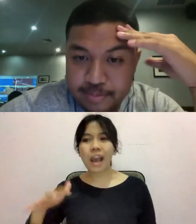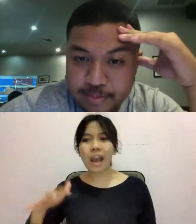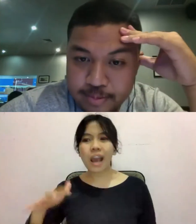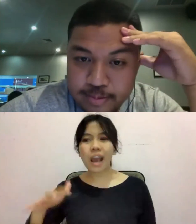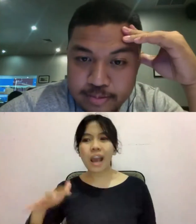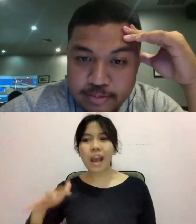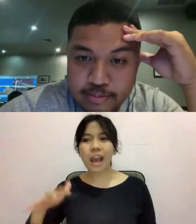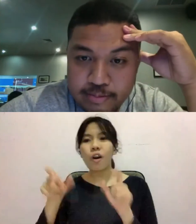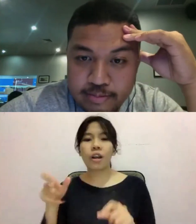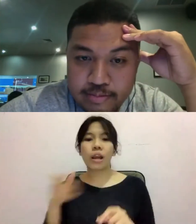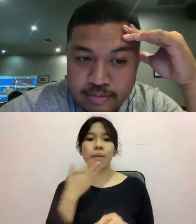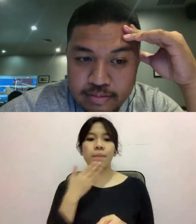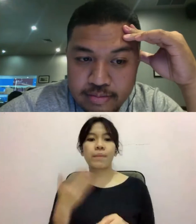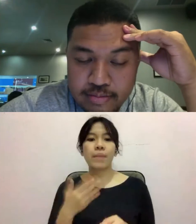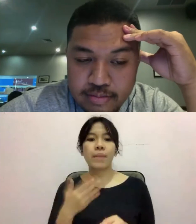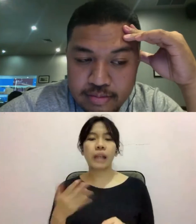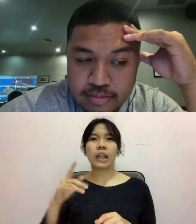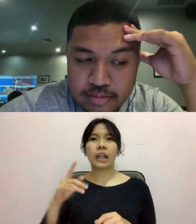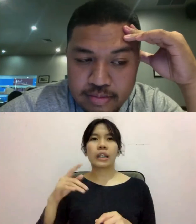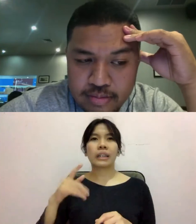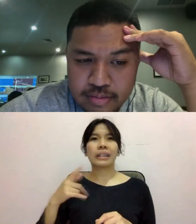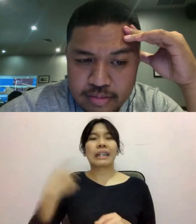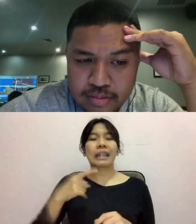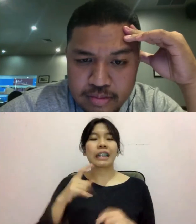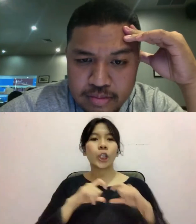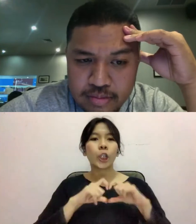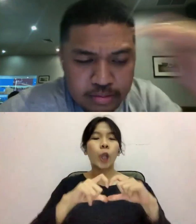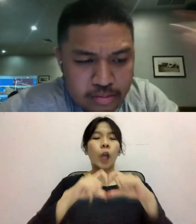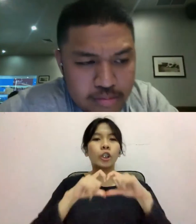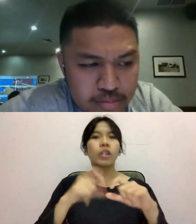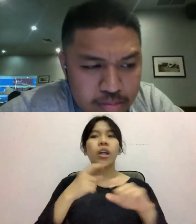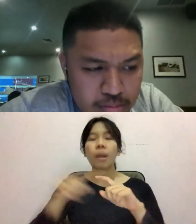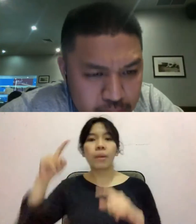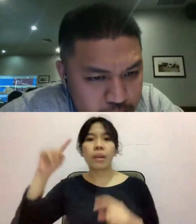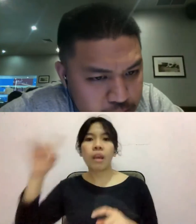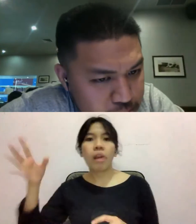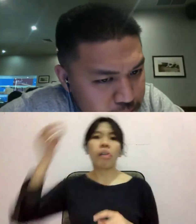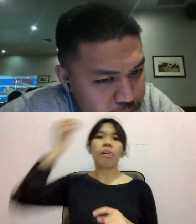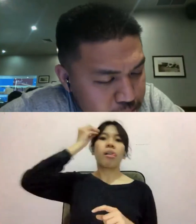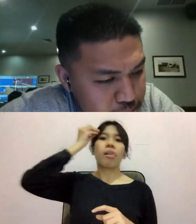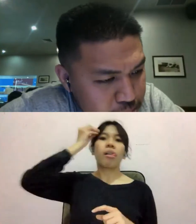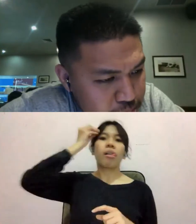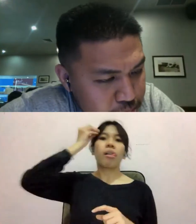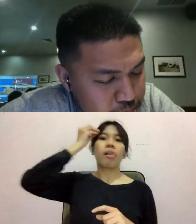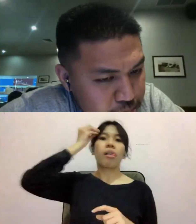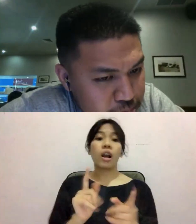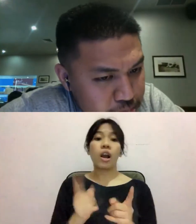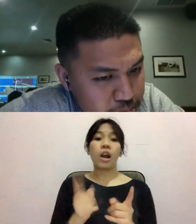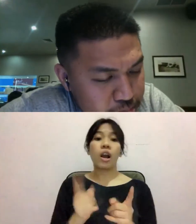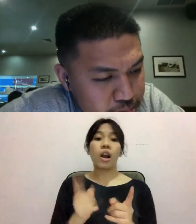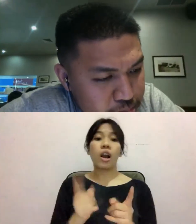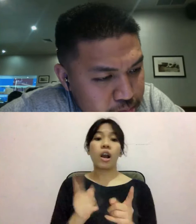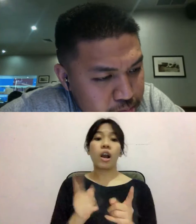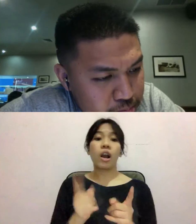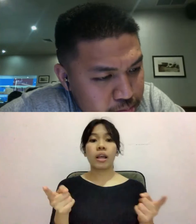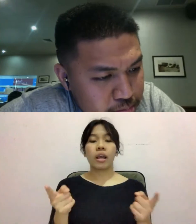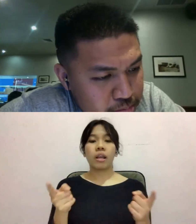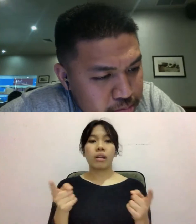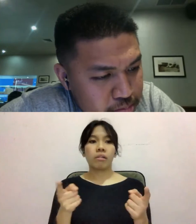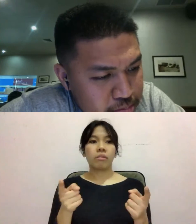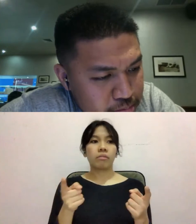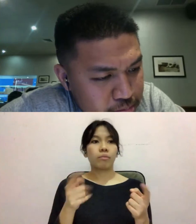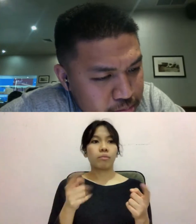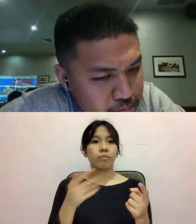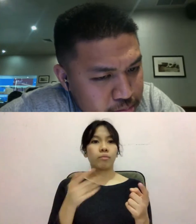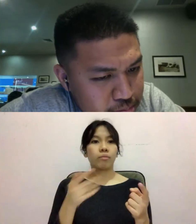irrational things. Because I think if you do experience love in a more balanced way, you should have